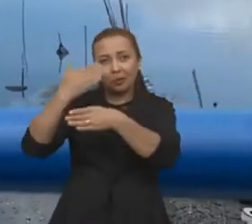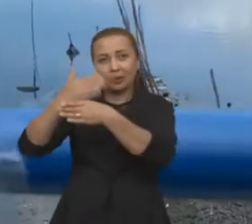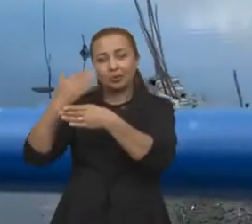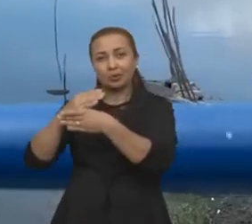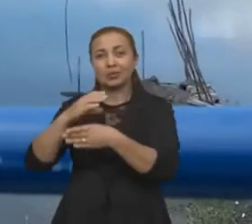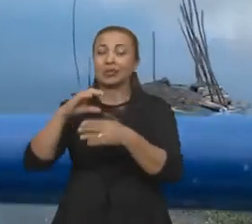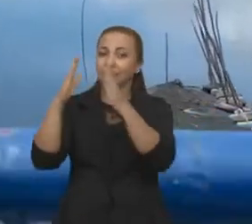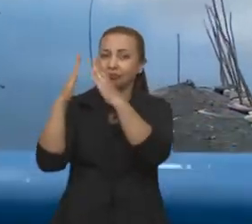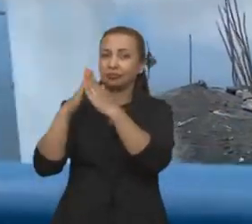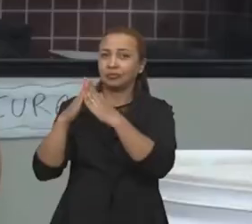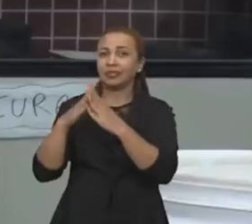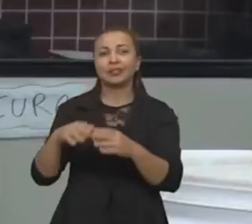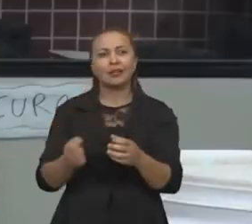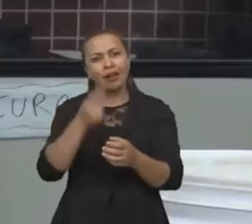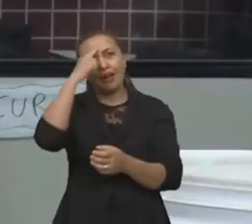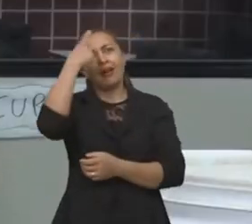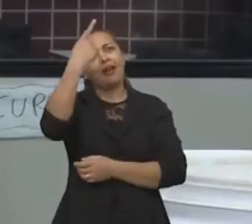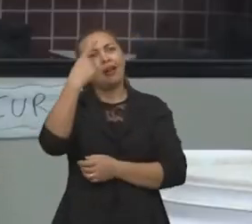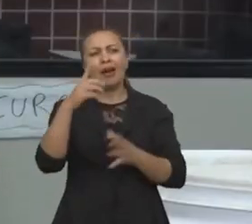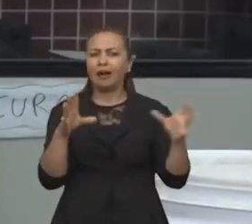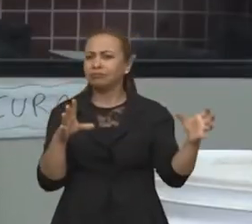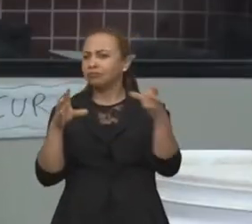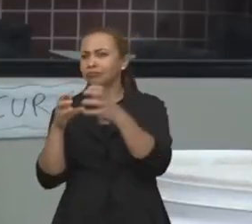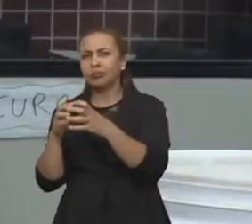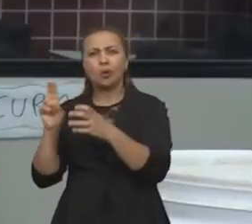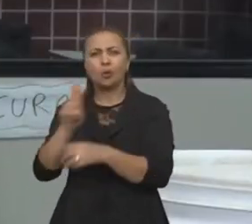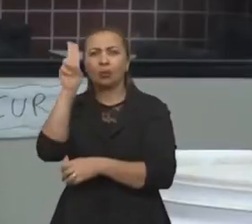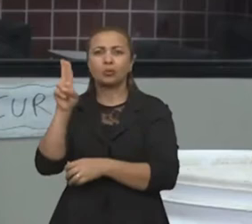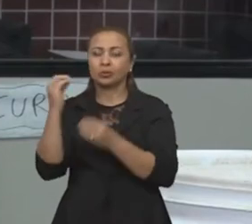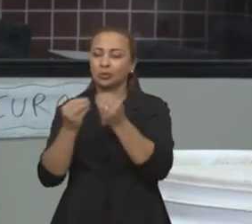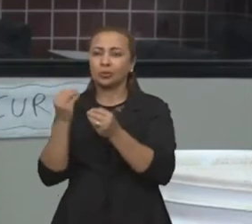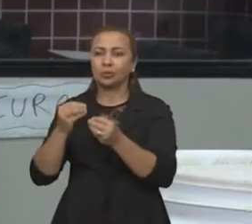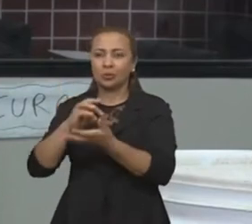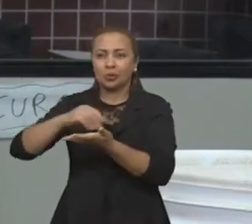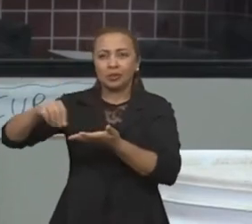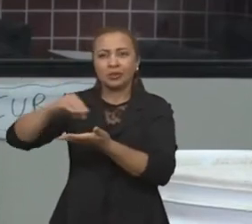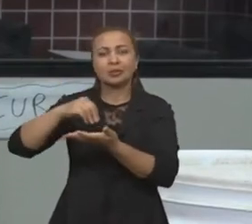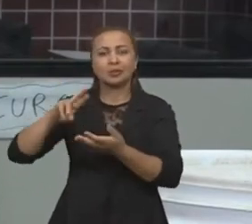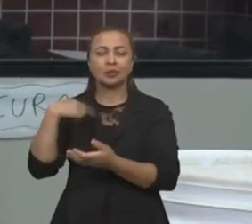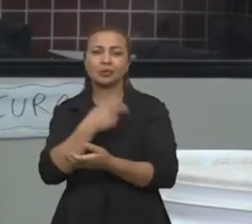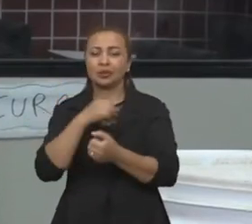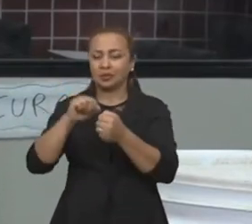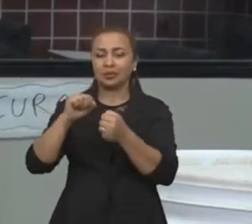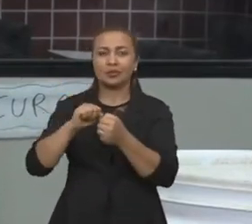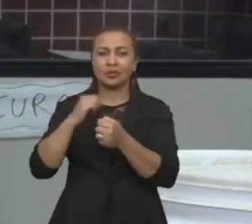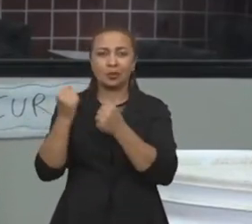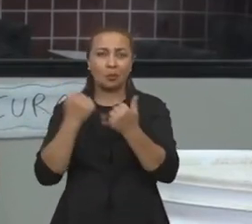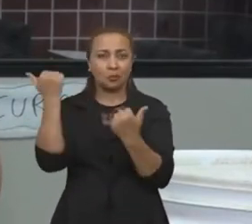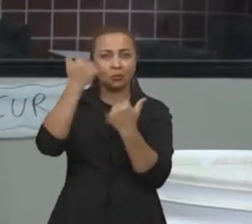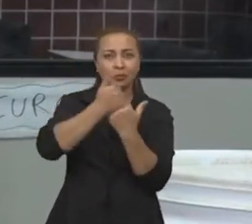civil, the idea of using this material as part of the aggregation in materials cement. So, we did,